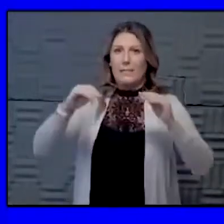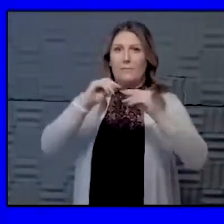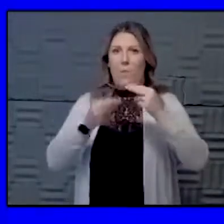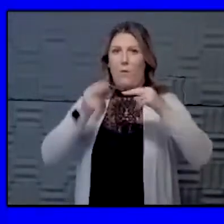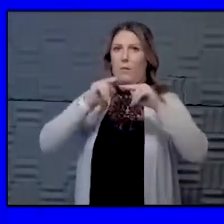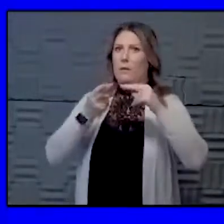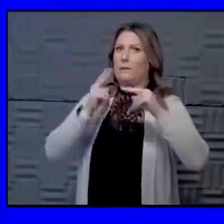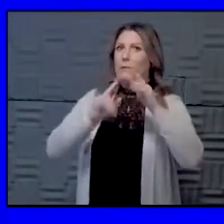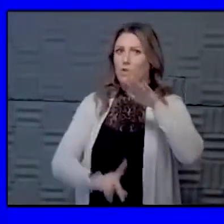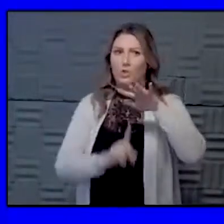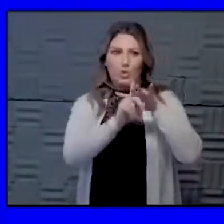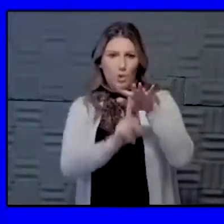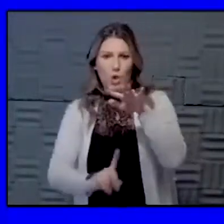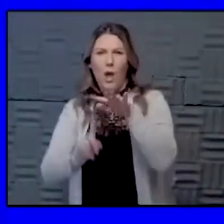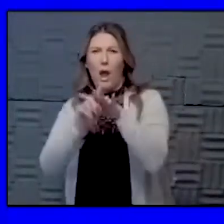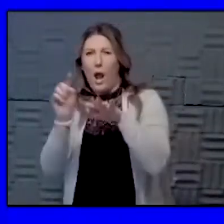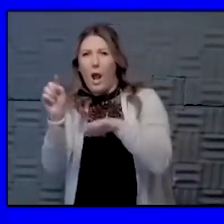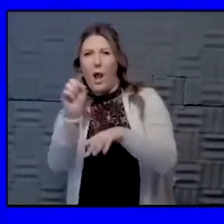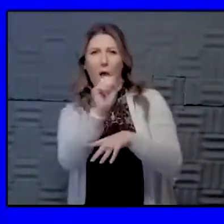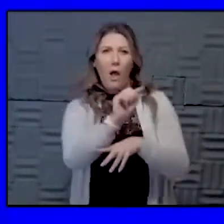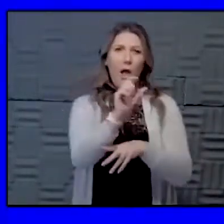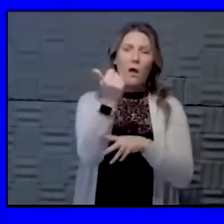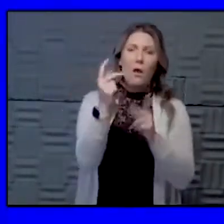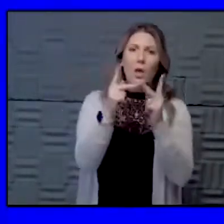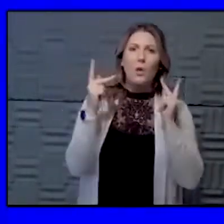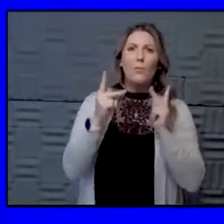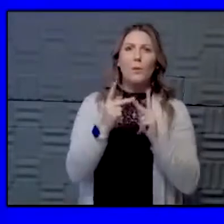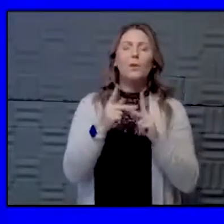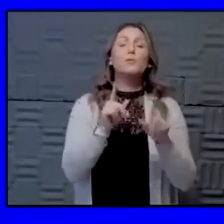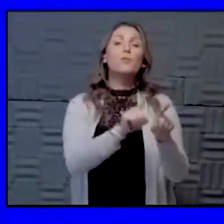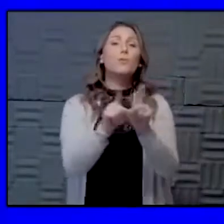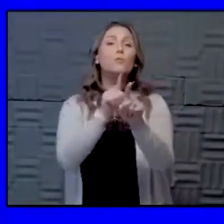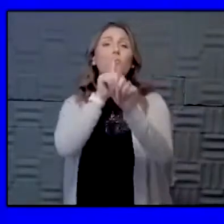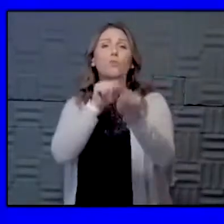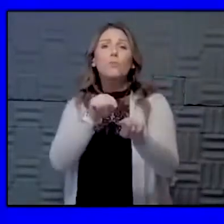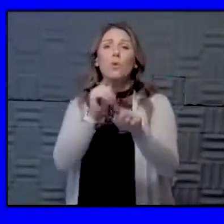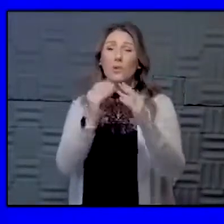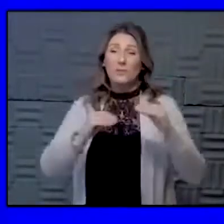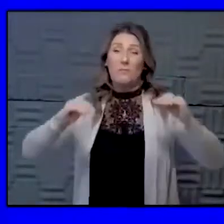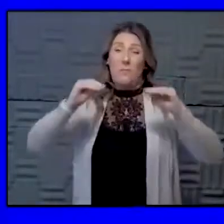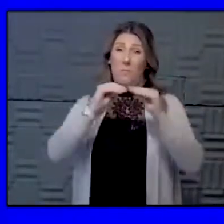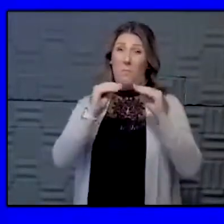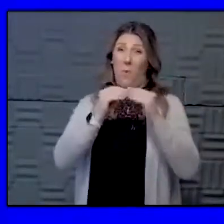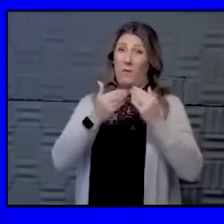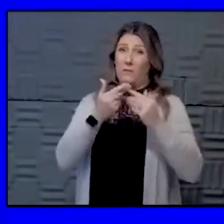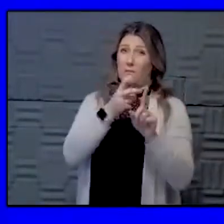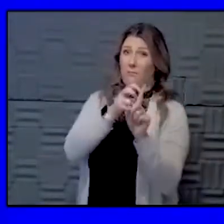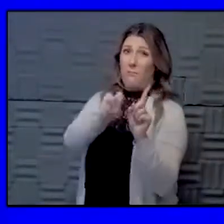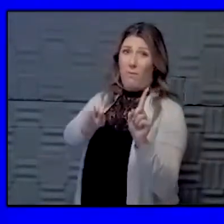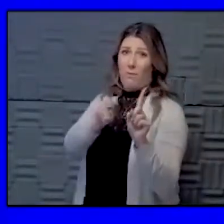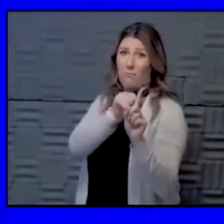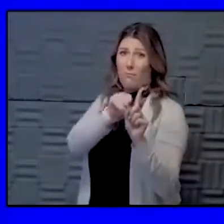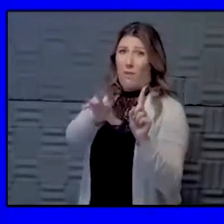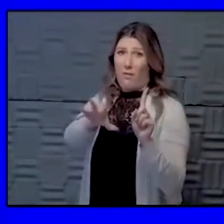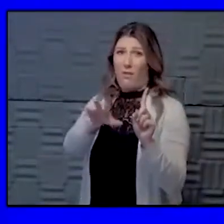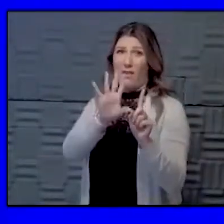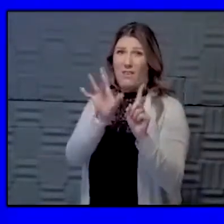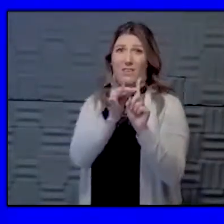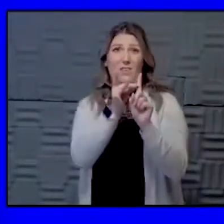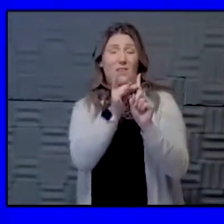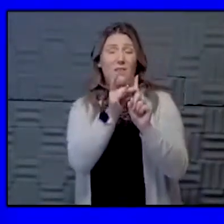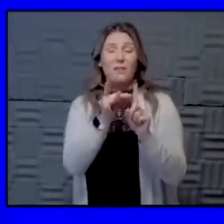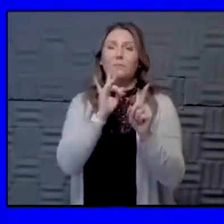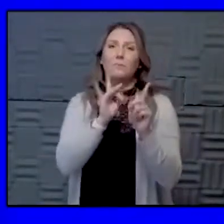more places. And there's also reports that maybe it's even more transmissible, so a little bit easier to get. So it's